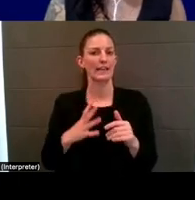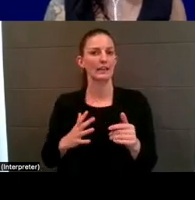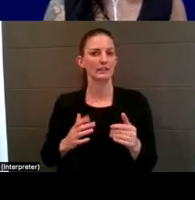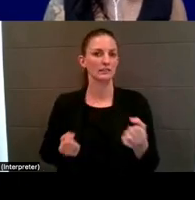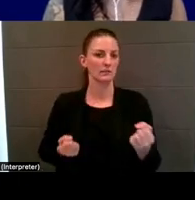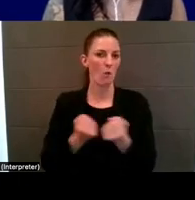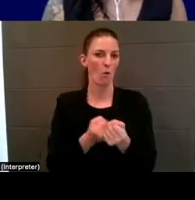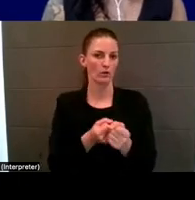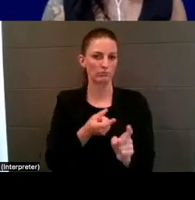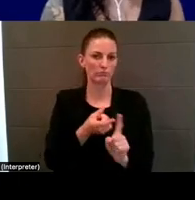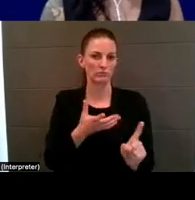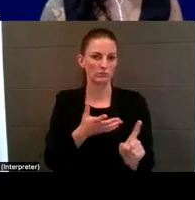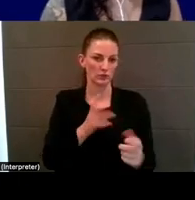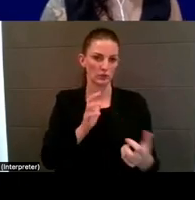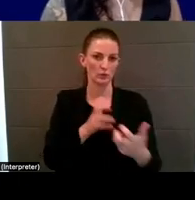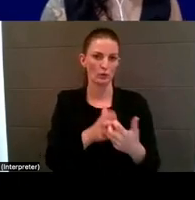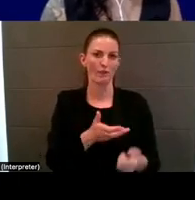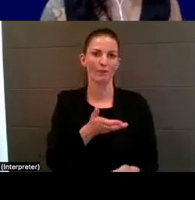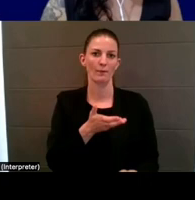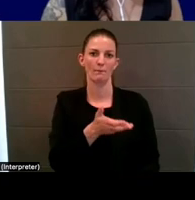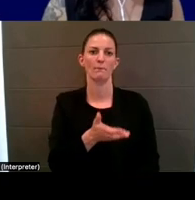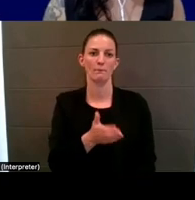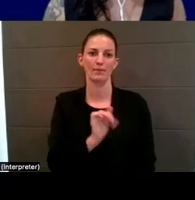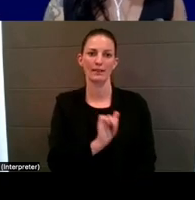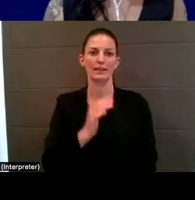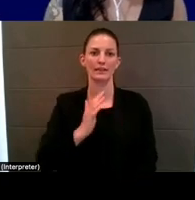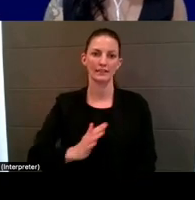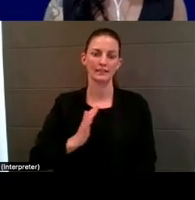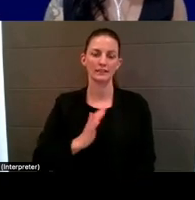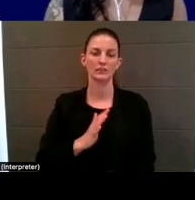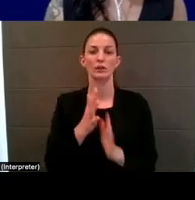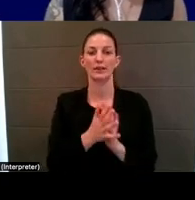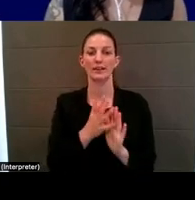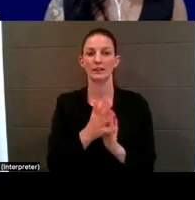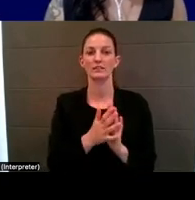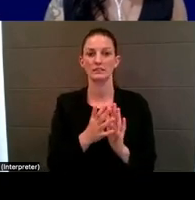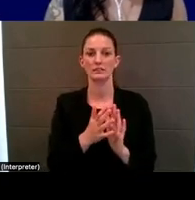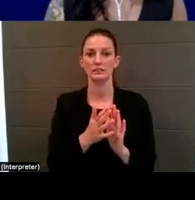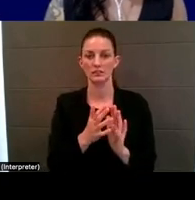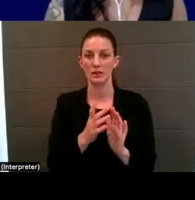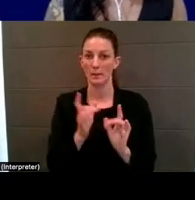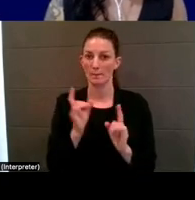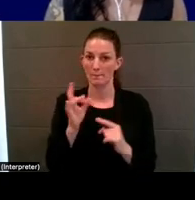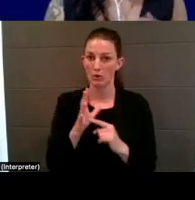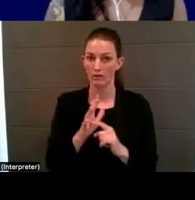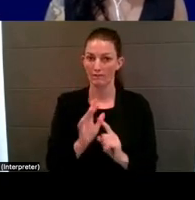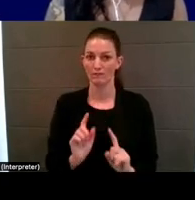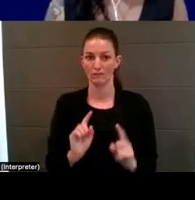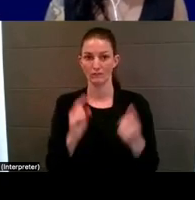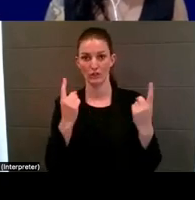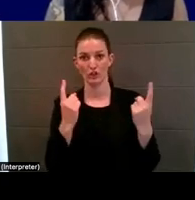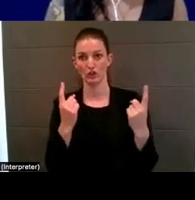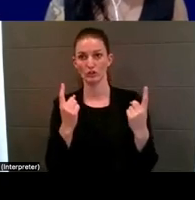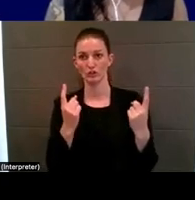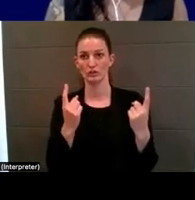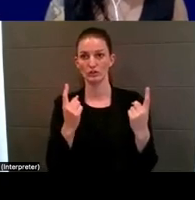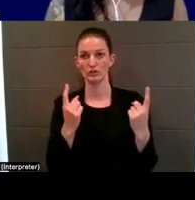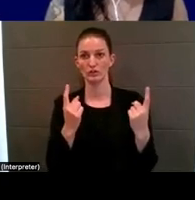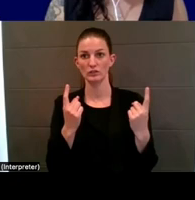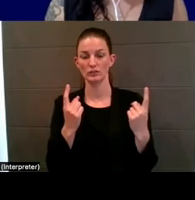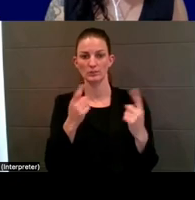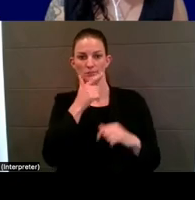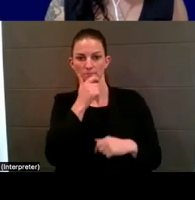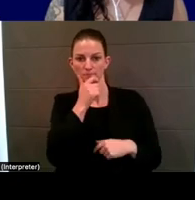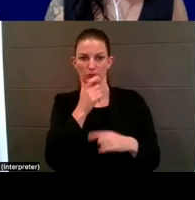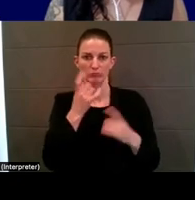needs. So when we start working with this caseload, it's important to consider each child individually and to